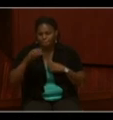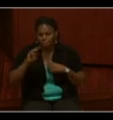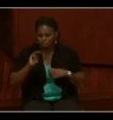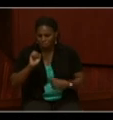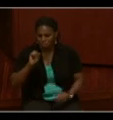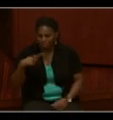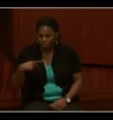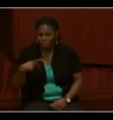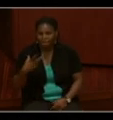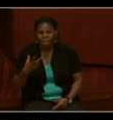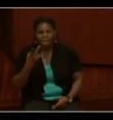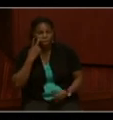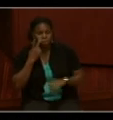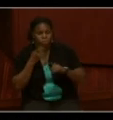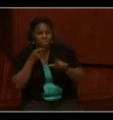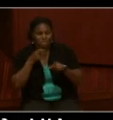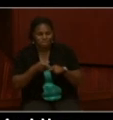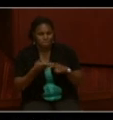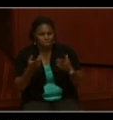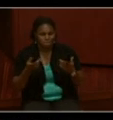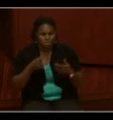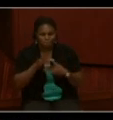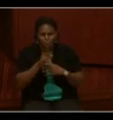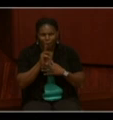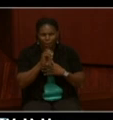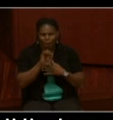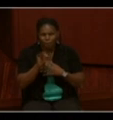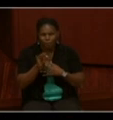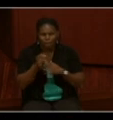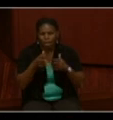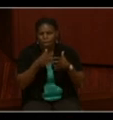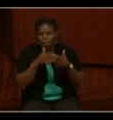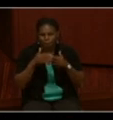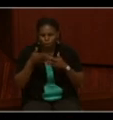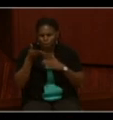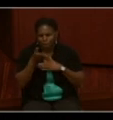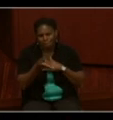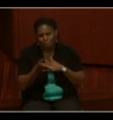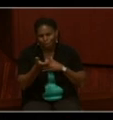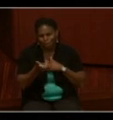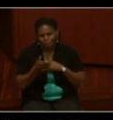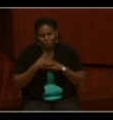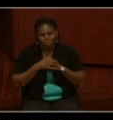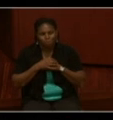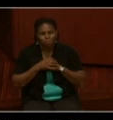this location is prime real estate, as there's a Bank of America location on the spot.